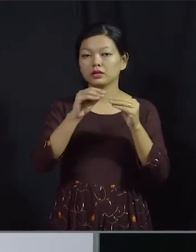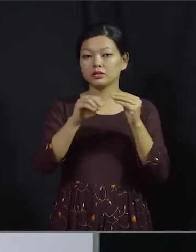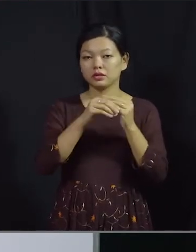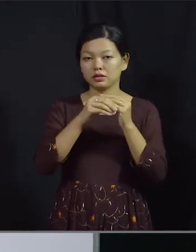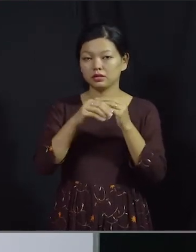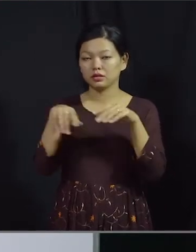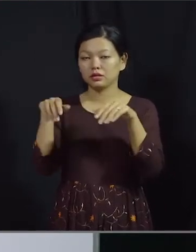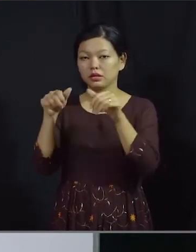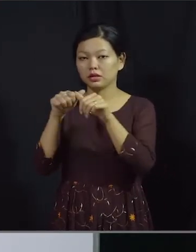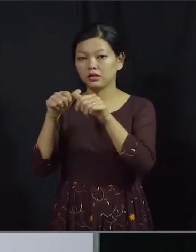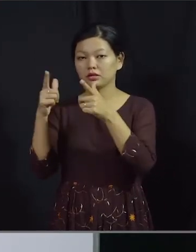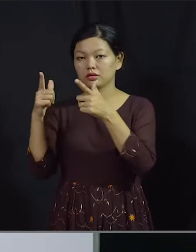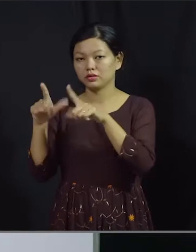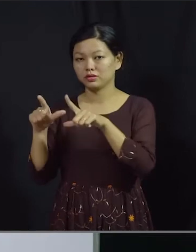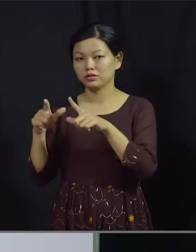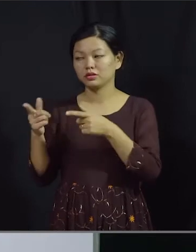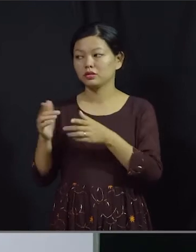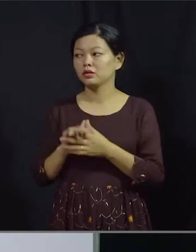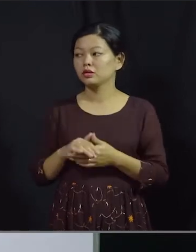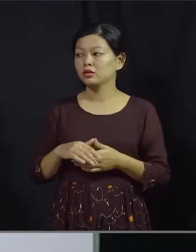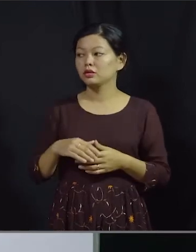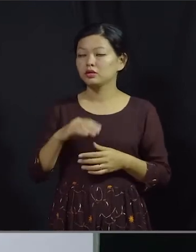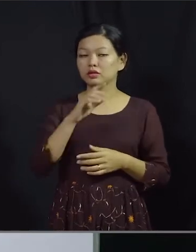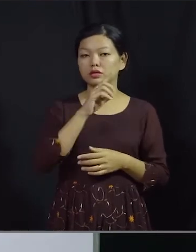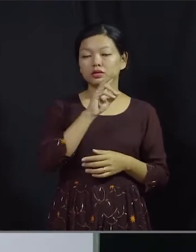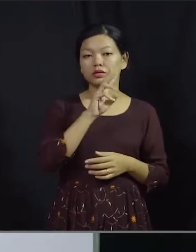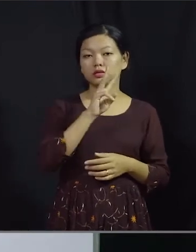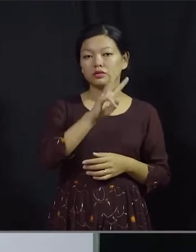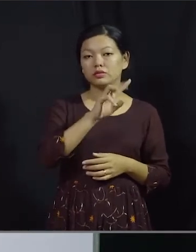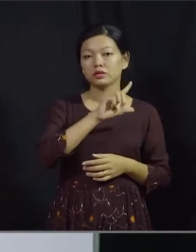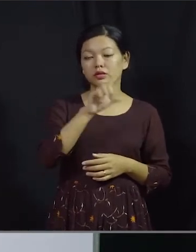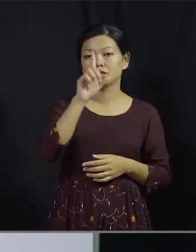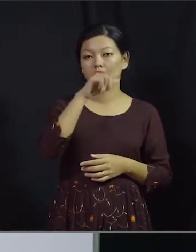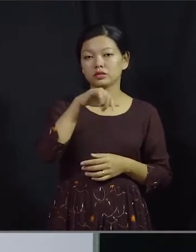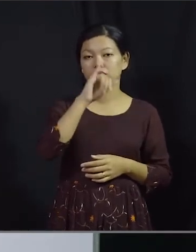So this is the value of goodwill, 3,60,000 into 1/6,